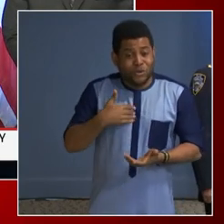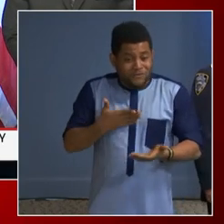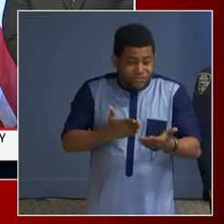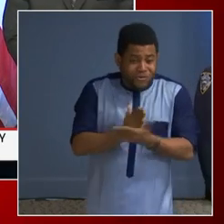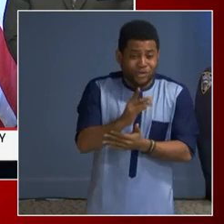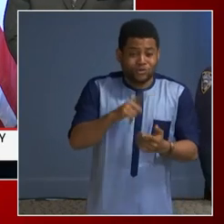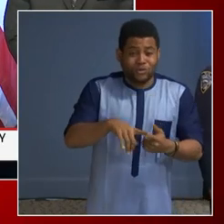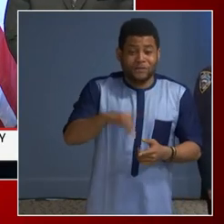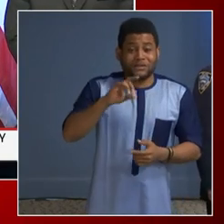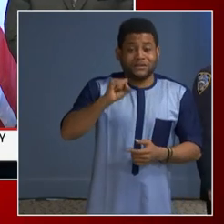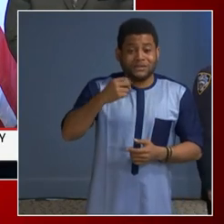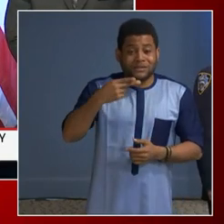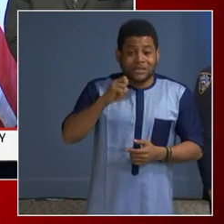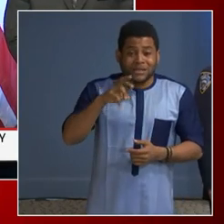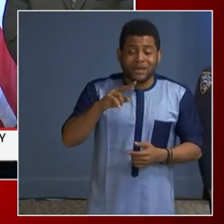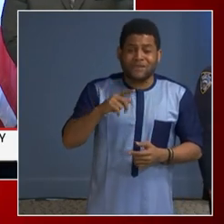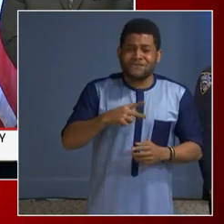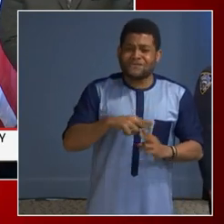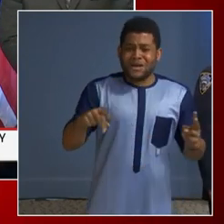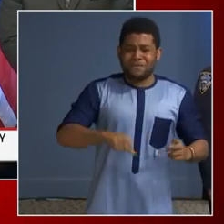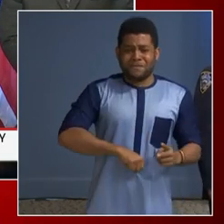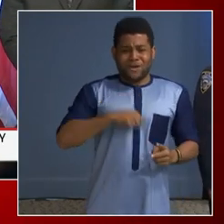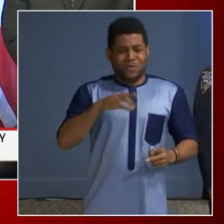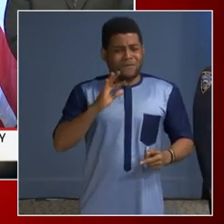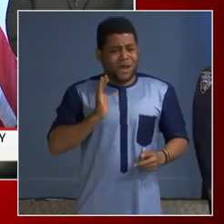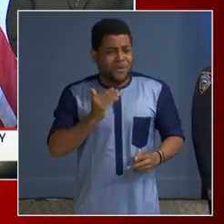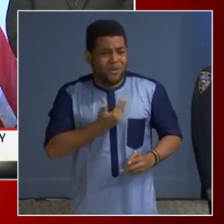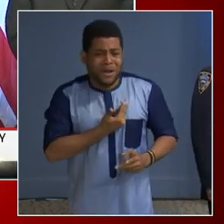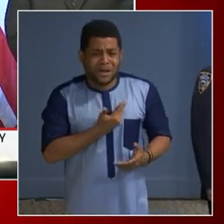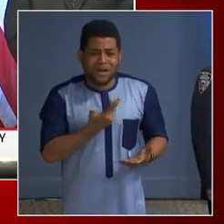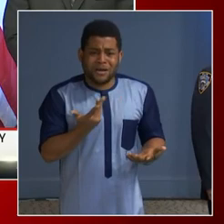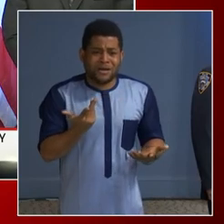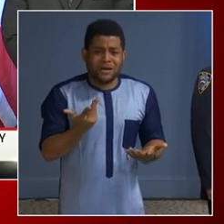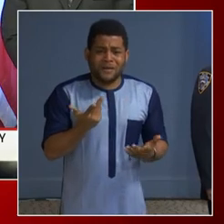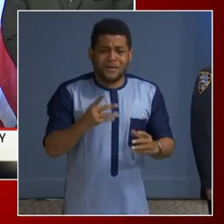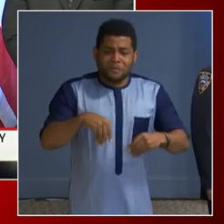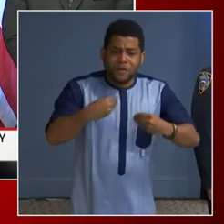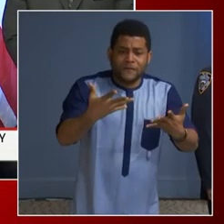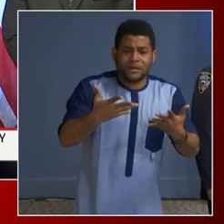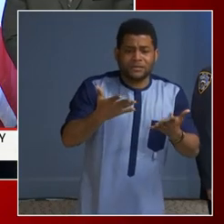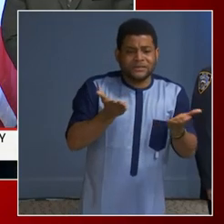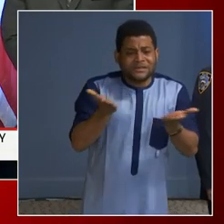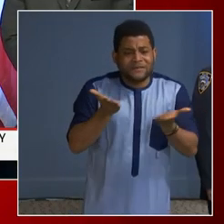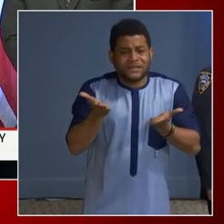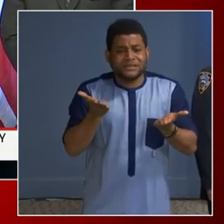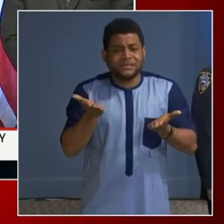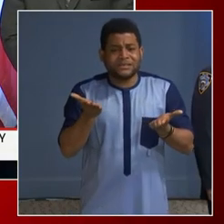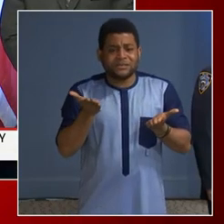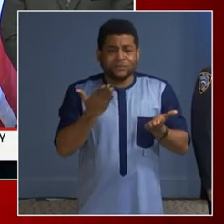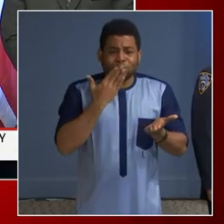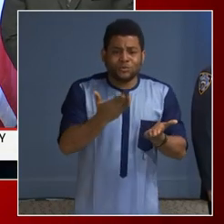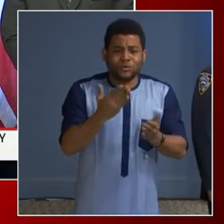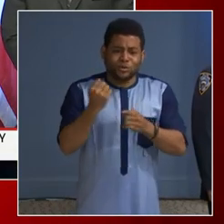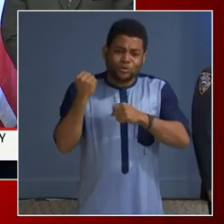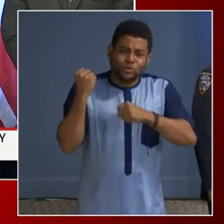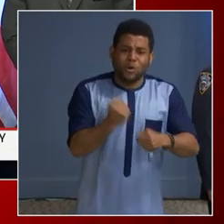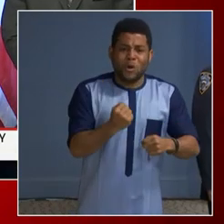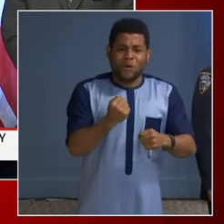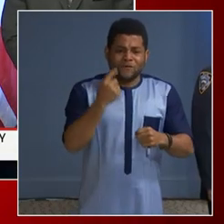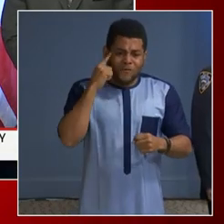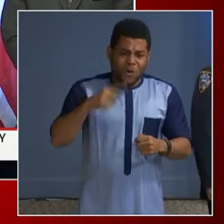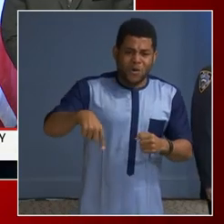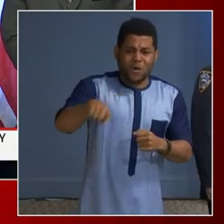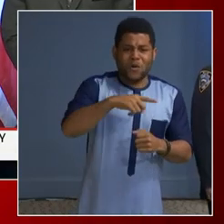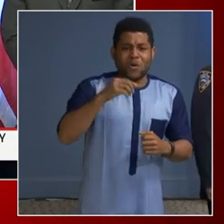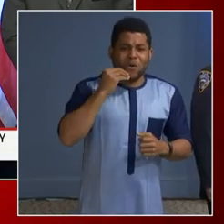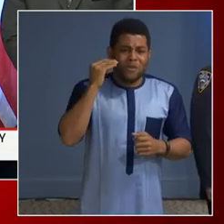very intense homeless services that we offer in DC that are robust. And we can say with certainty